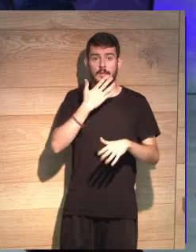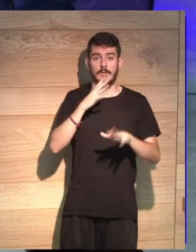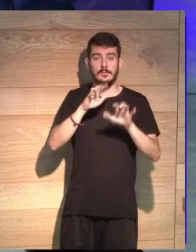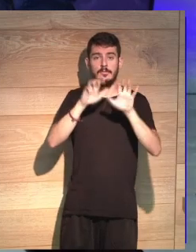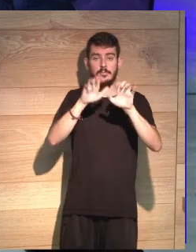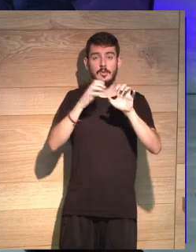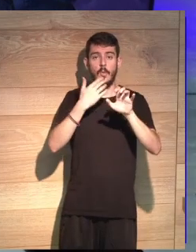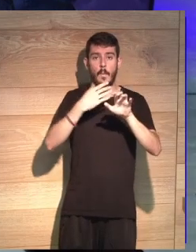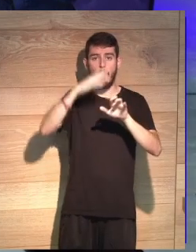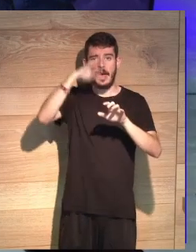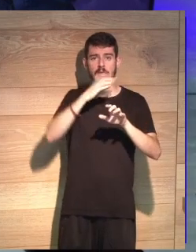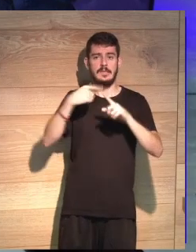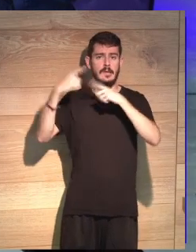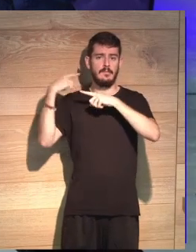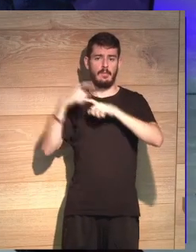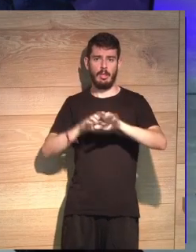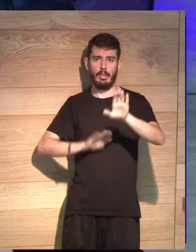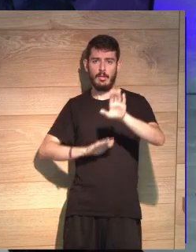So from